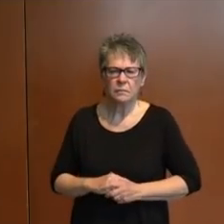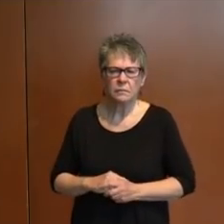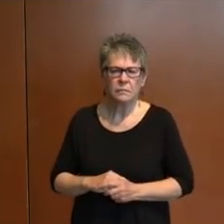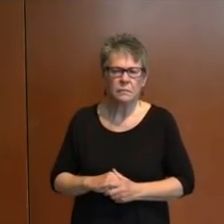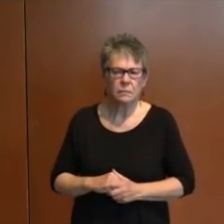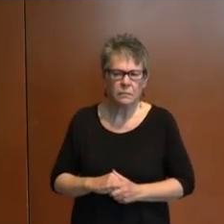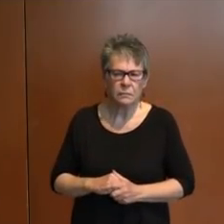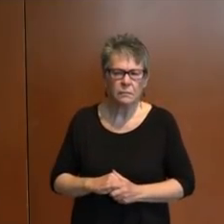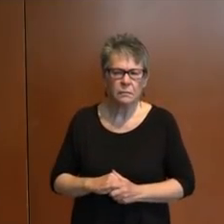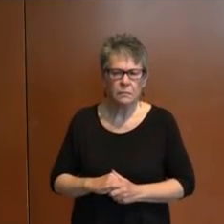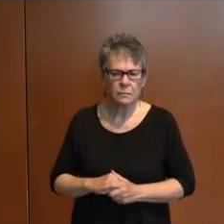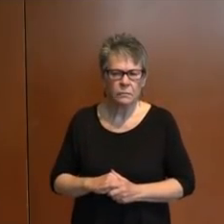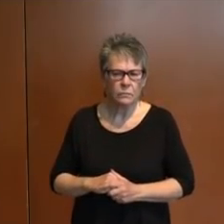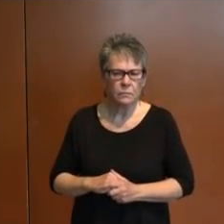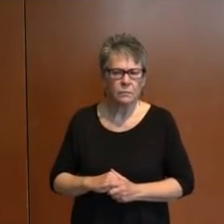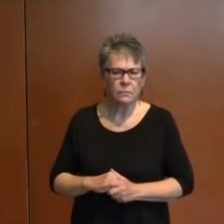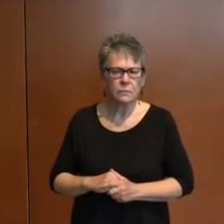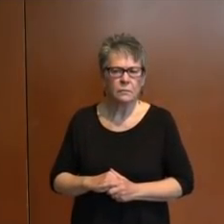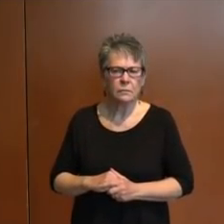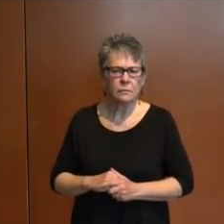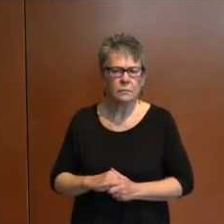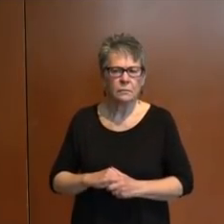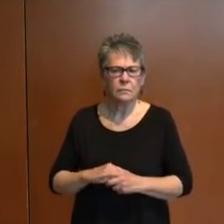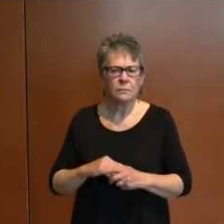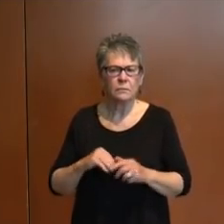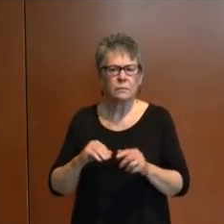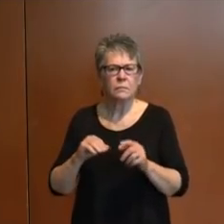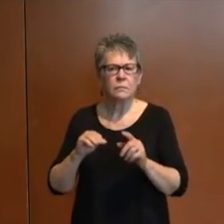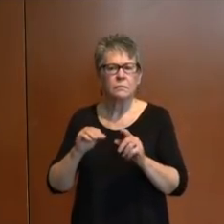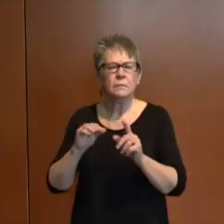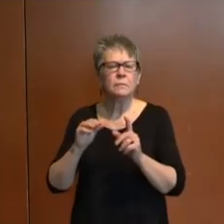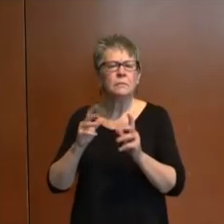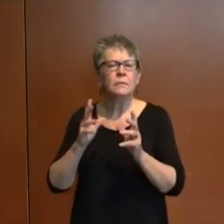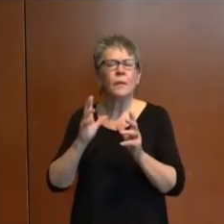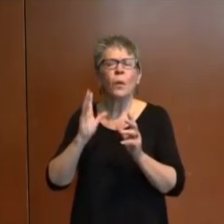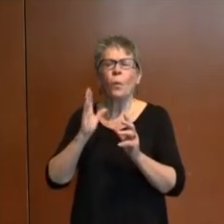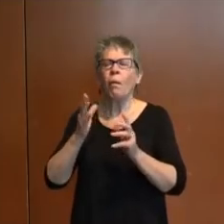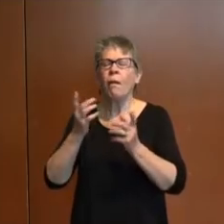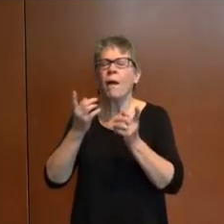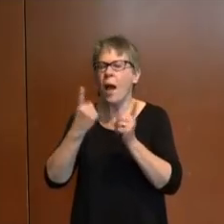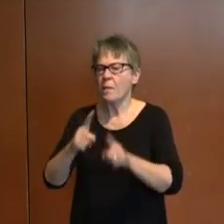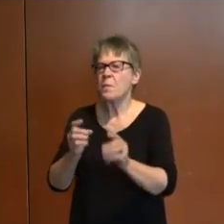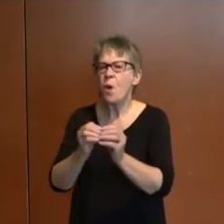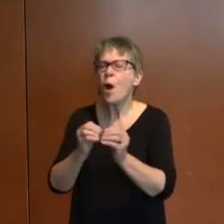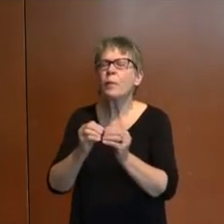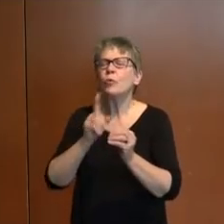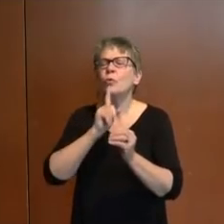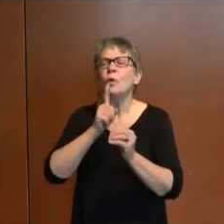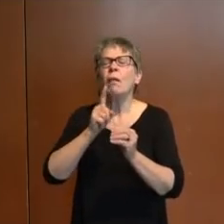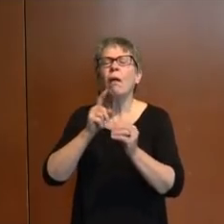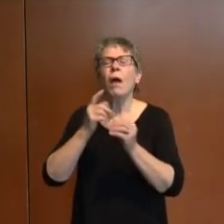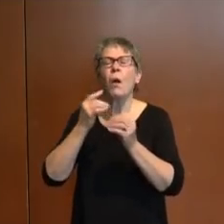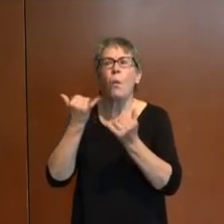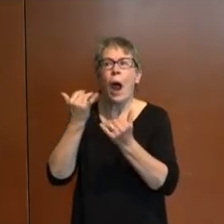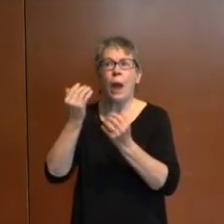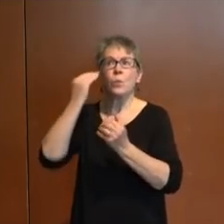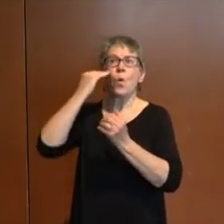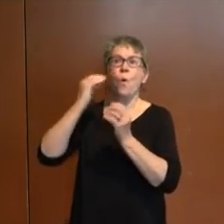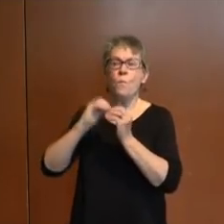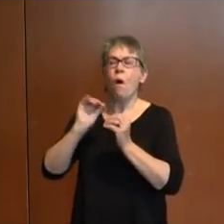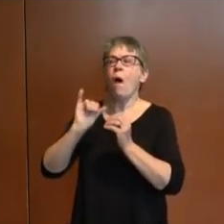out that information. So disheartening. And from, I know, the Attorney General